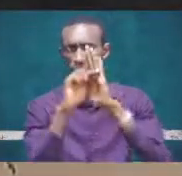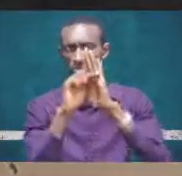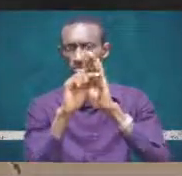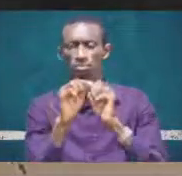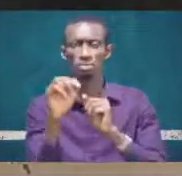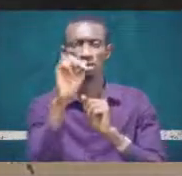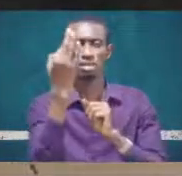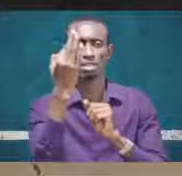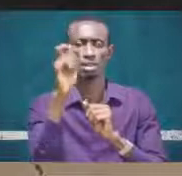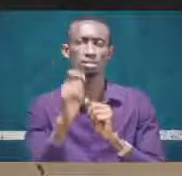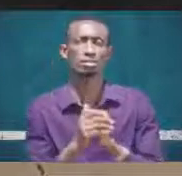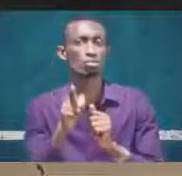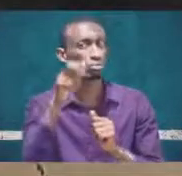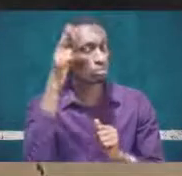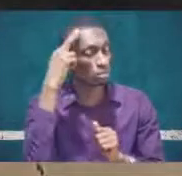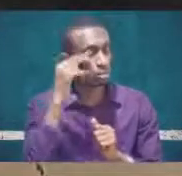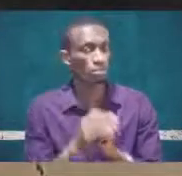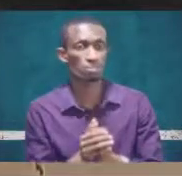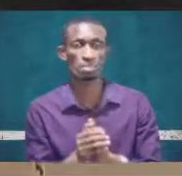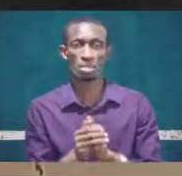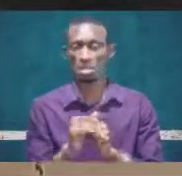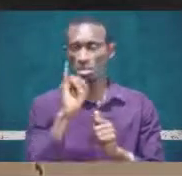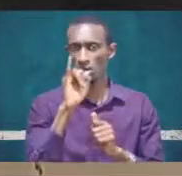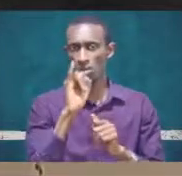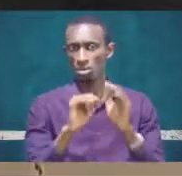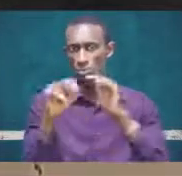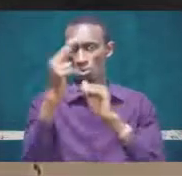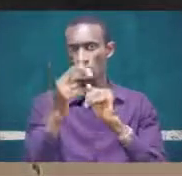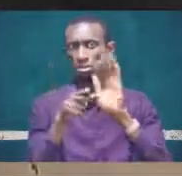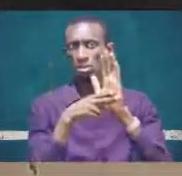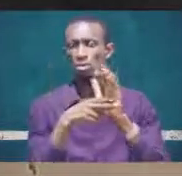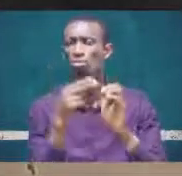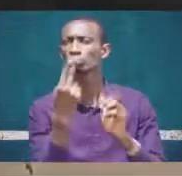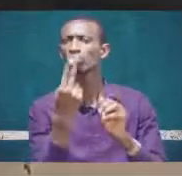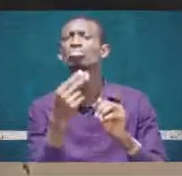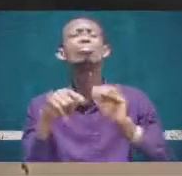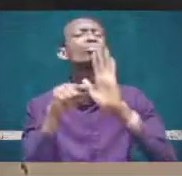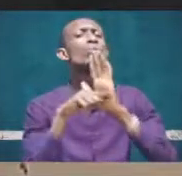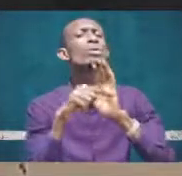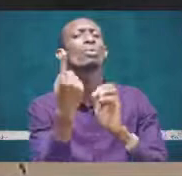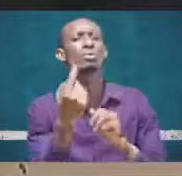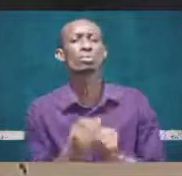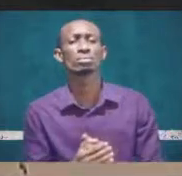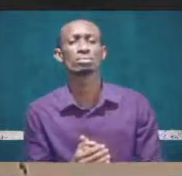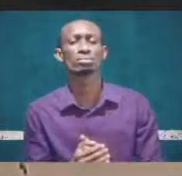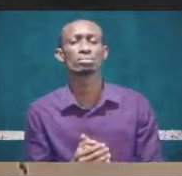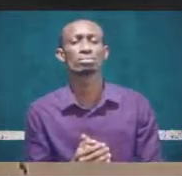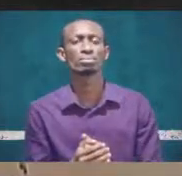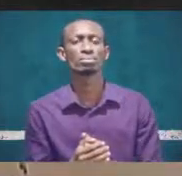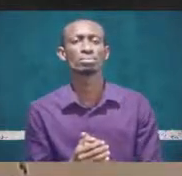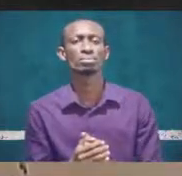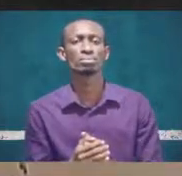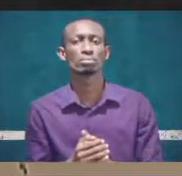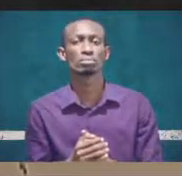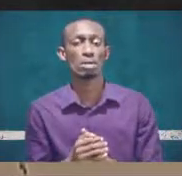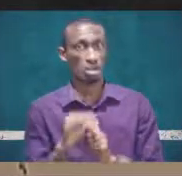Remember that I squared is equal to -1. The complex numbers.